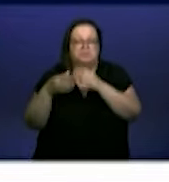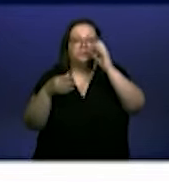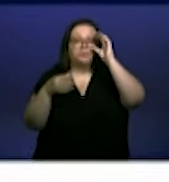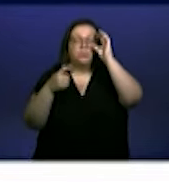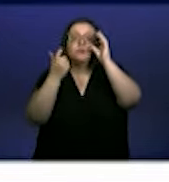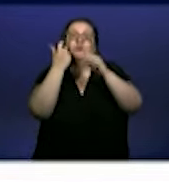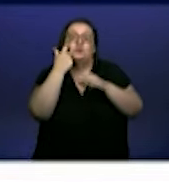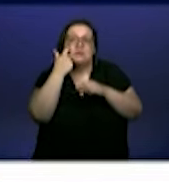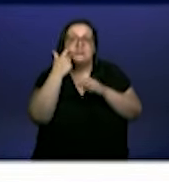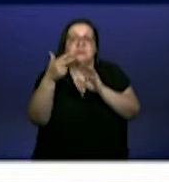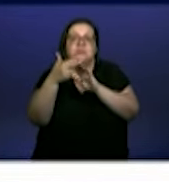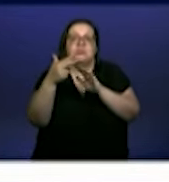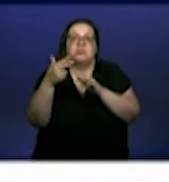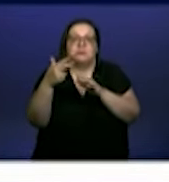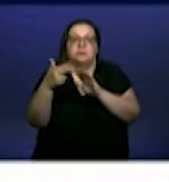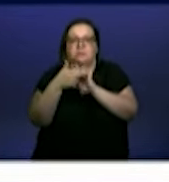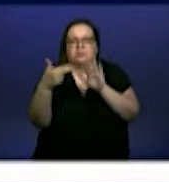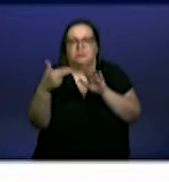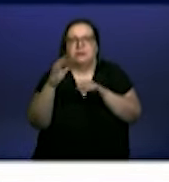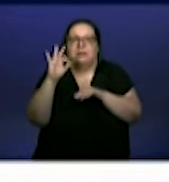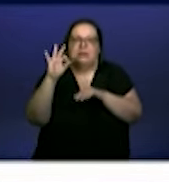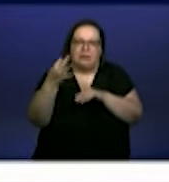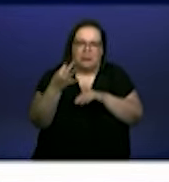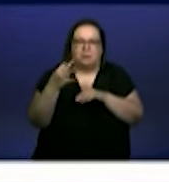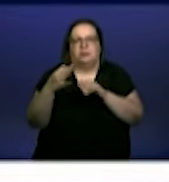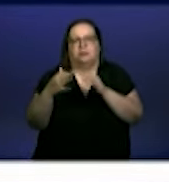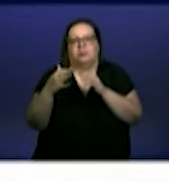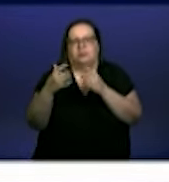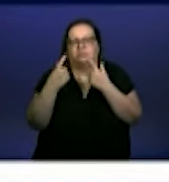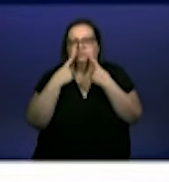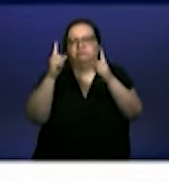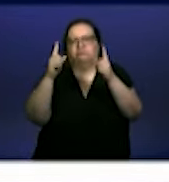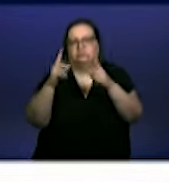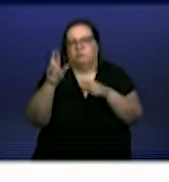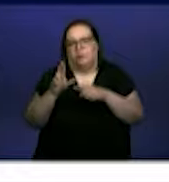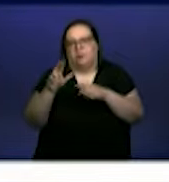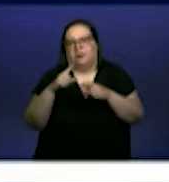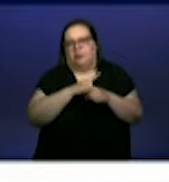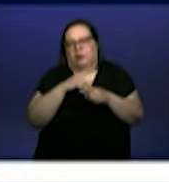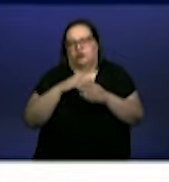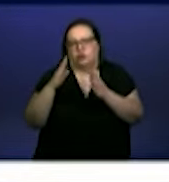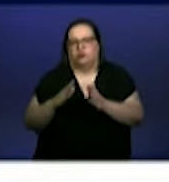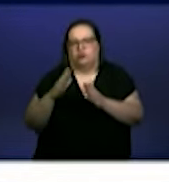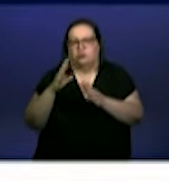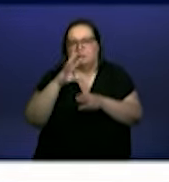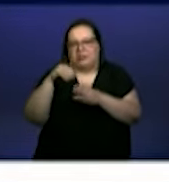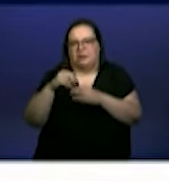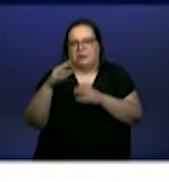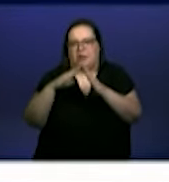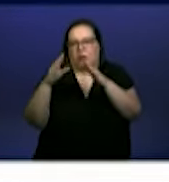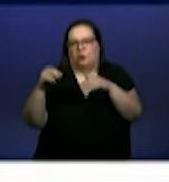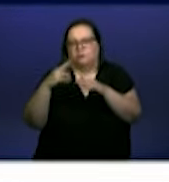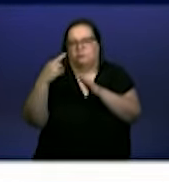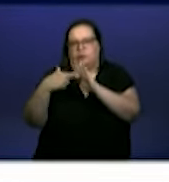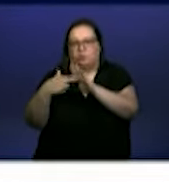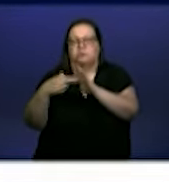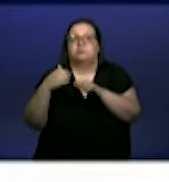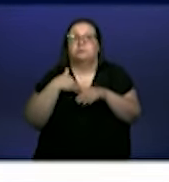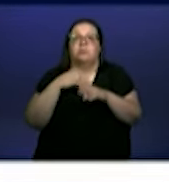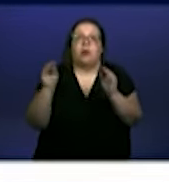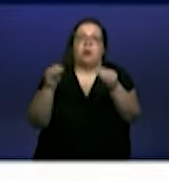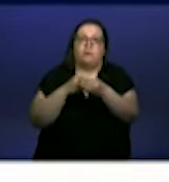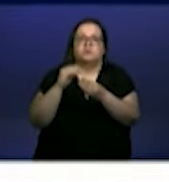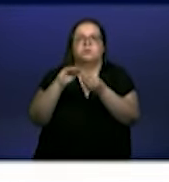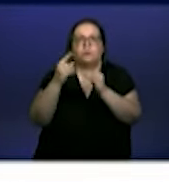Recently ranked the 9th most effective Republican legislator in the House of Representatives. My office was ranked number 1 for constituent outreach